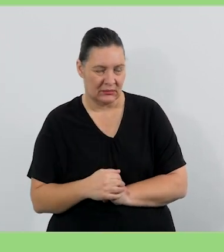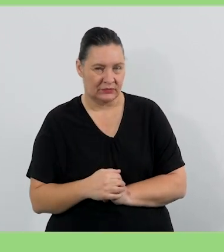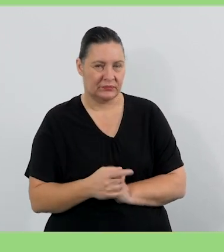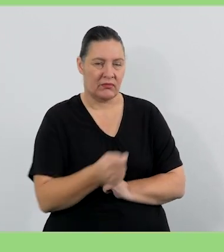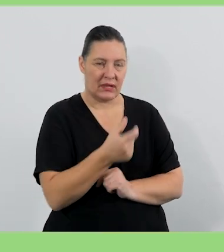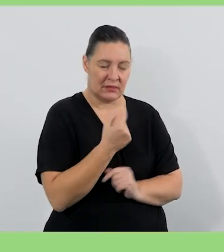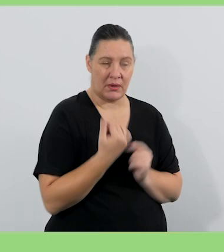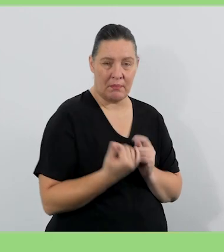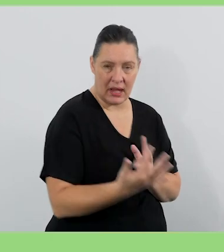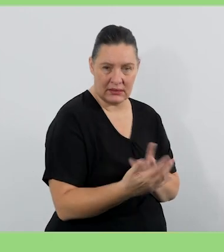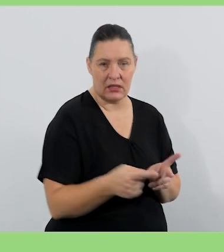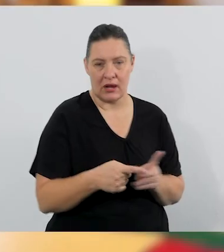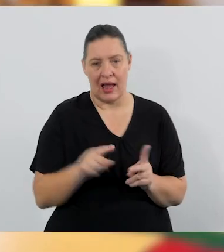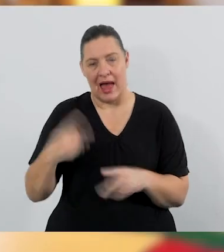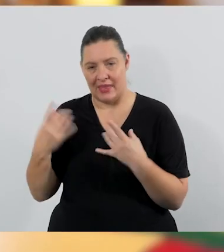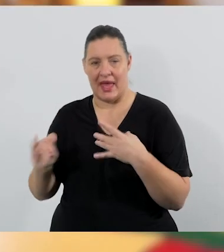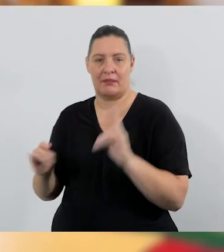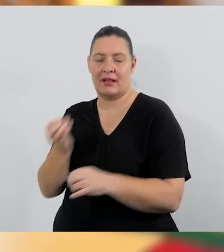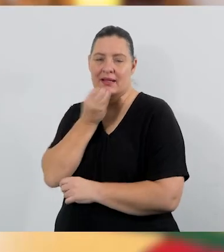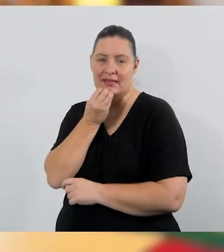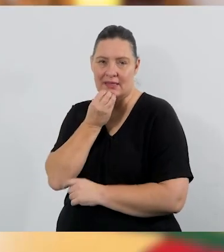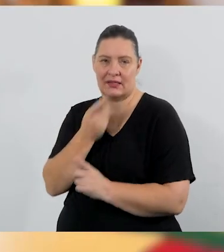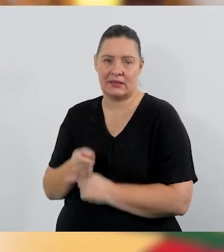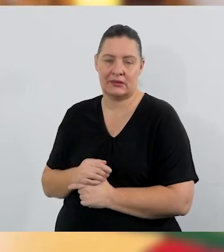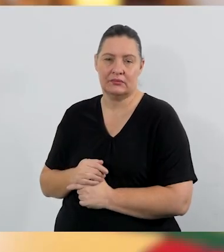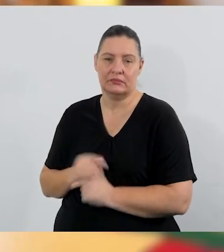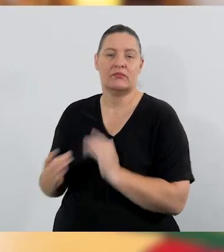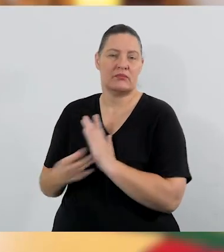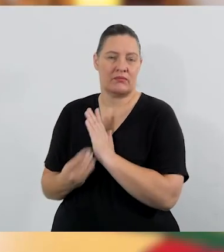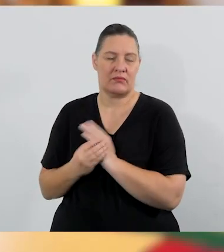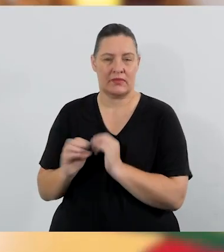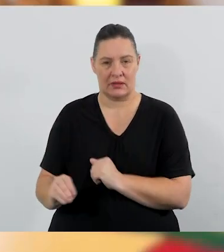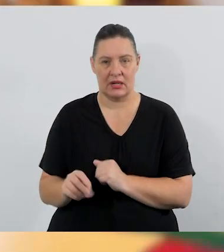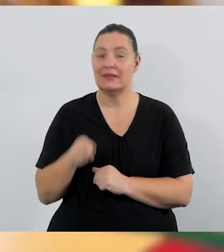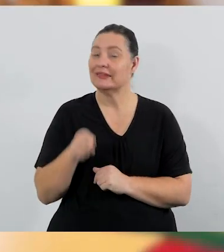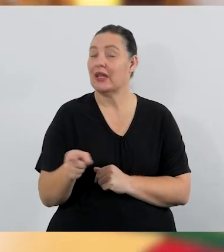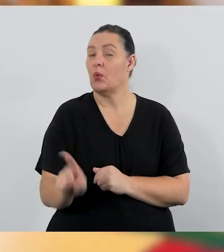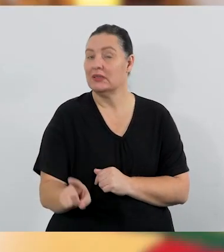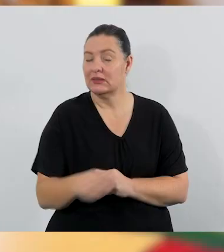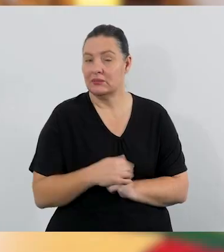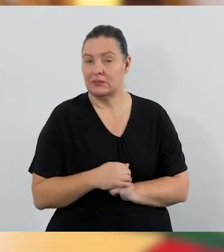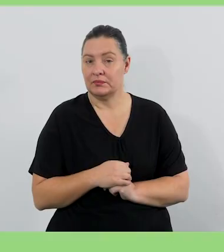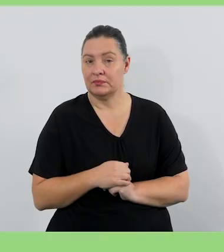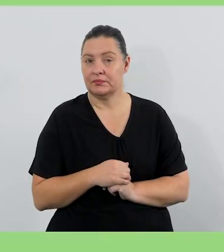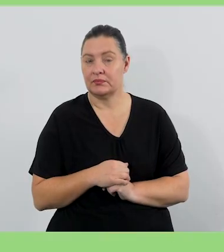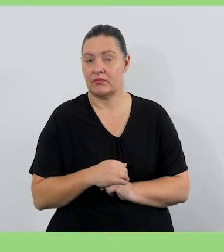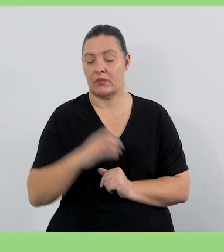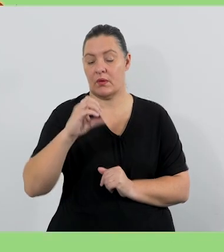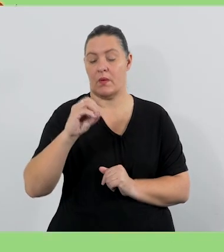is eating seeds, which is plants, and other animals, which is meat. So this makes the rat the